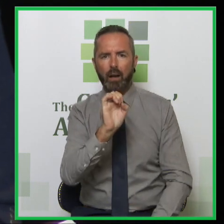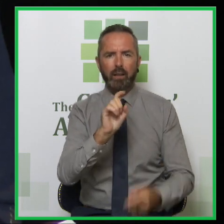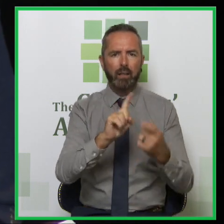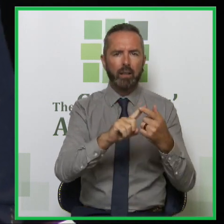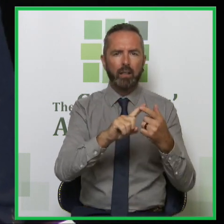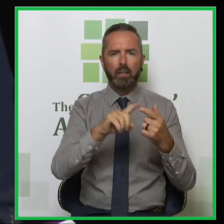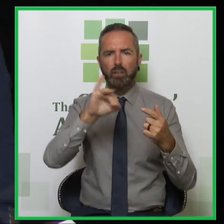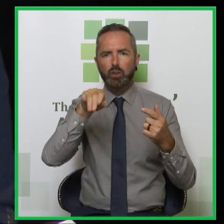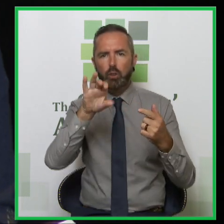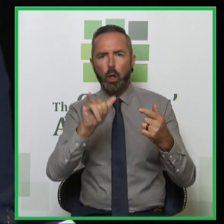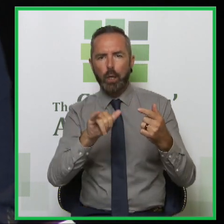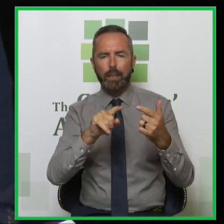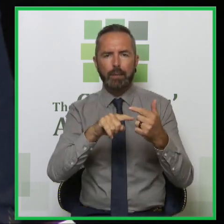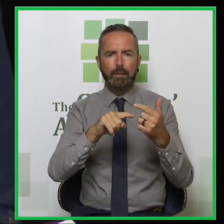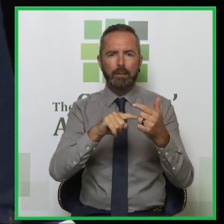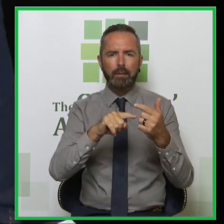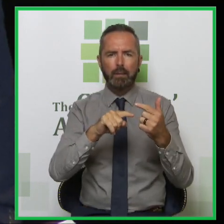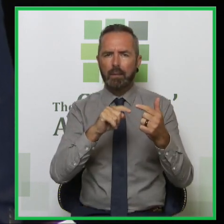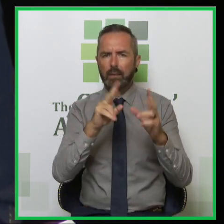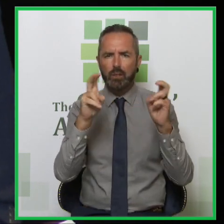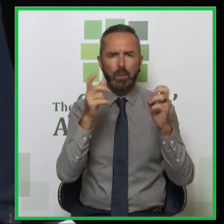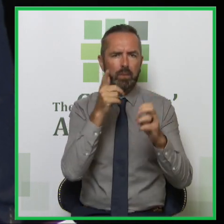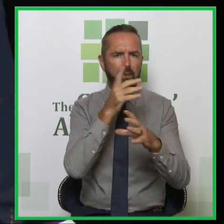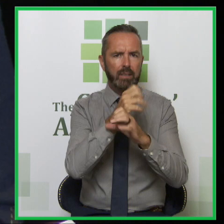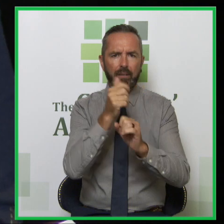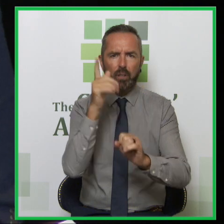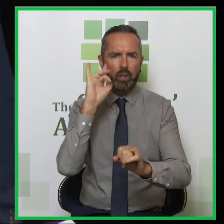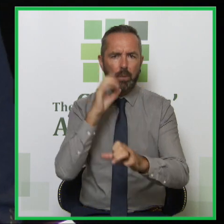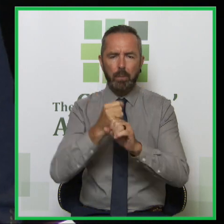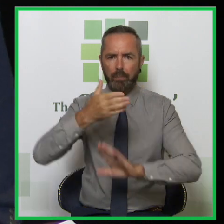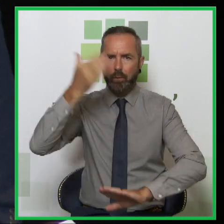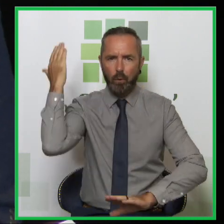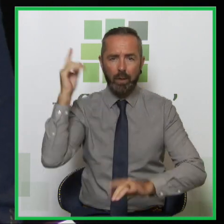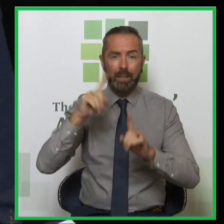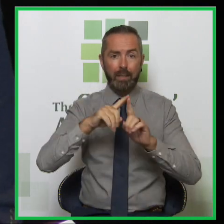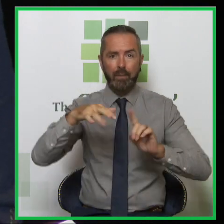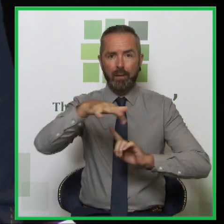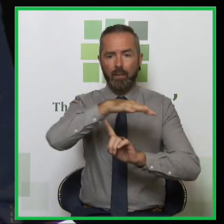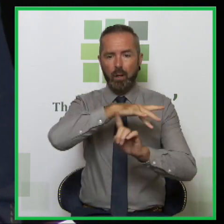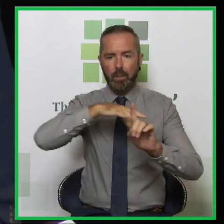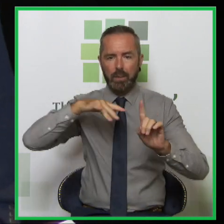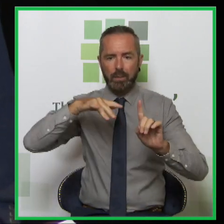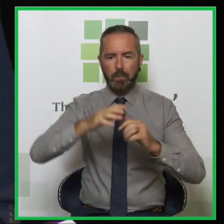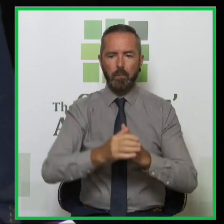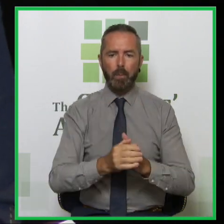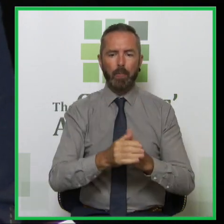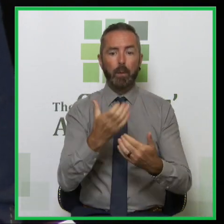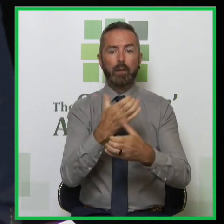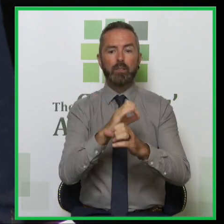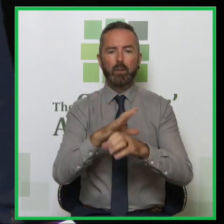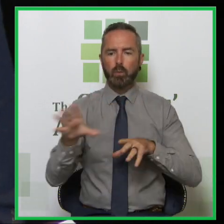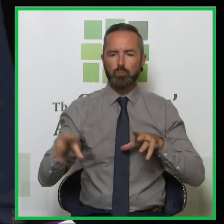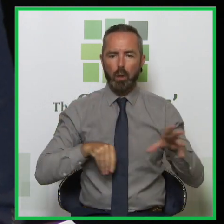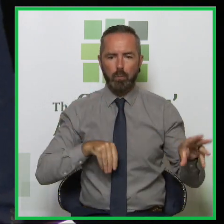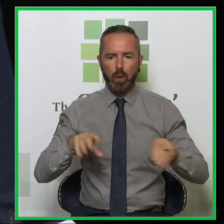all terms I'd never heard about before. It was a completely different environment. Children were stealing to